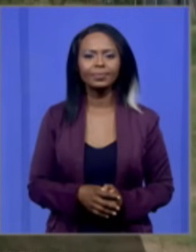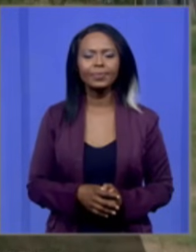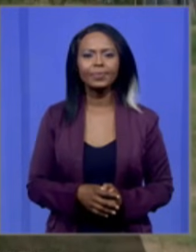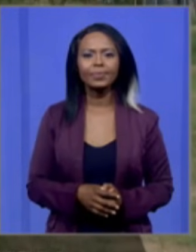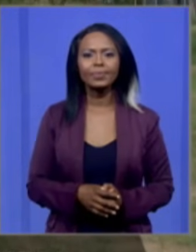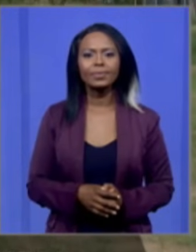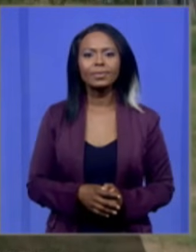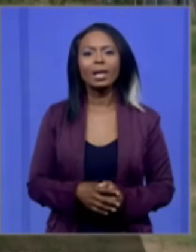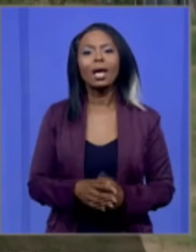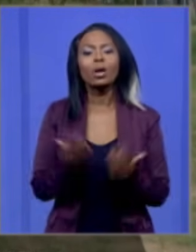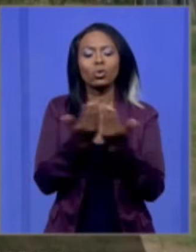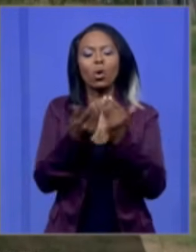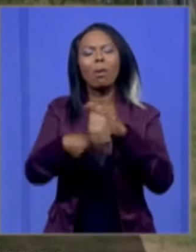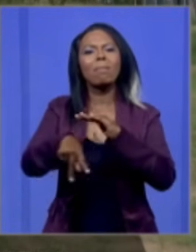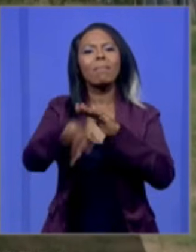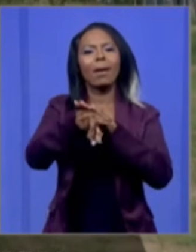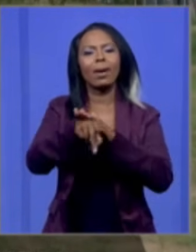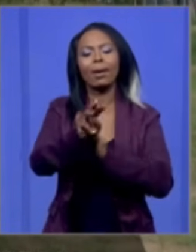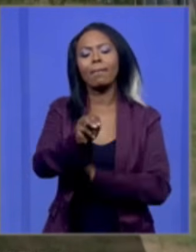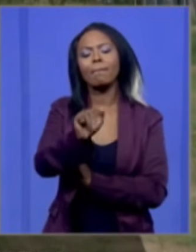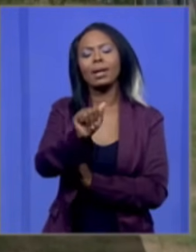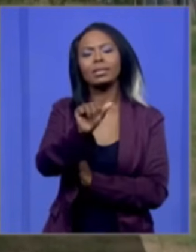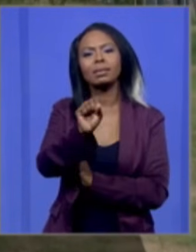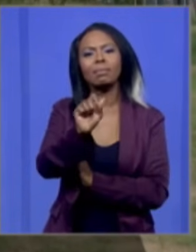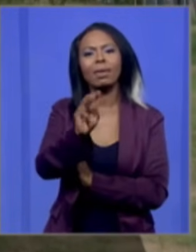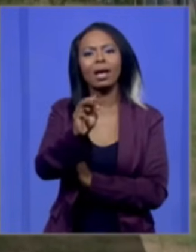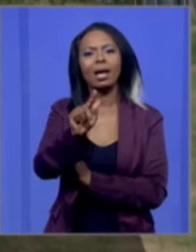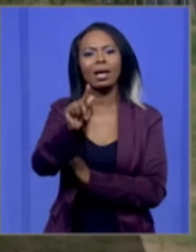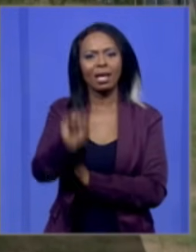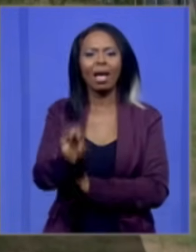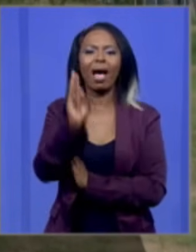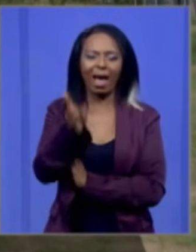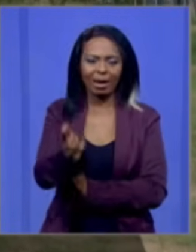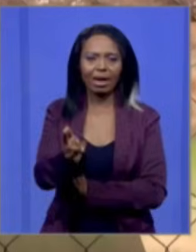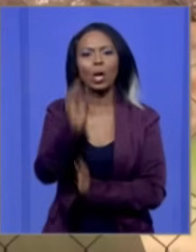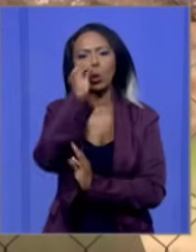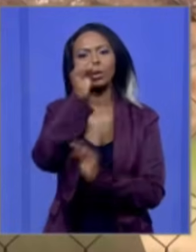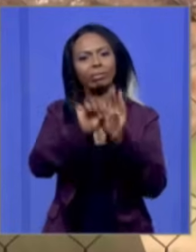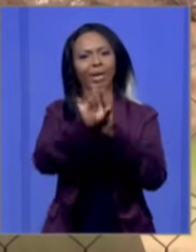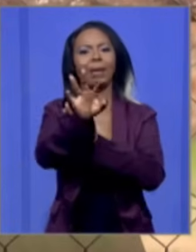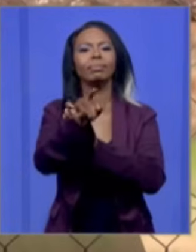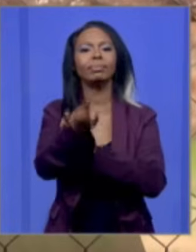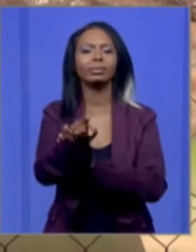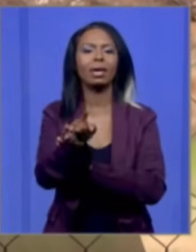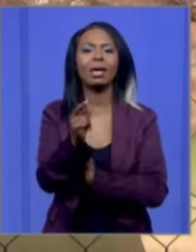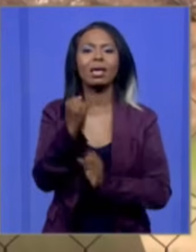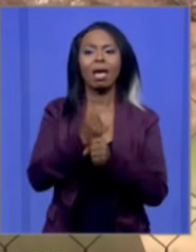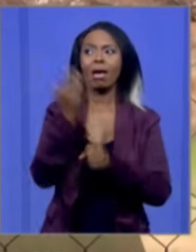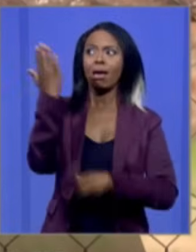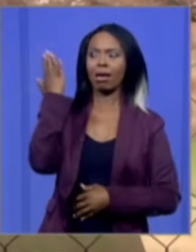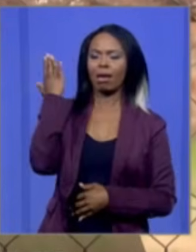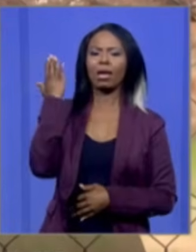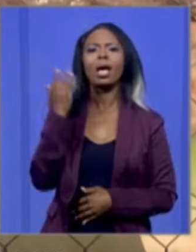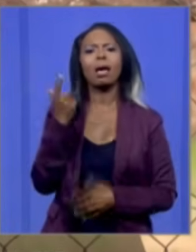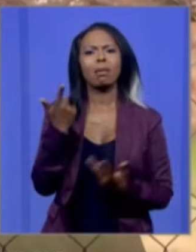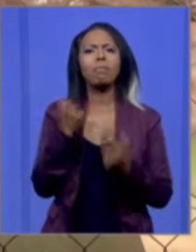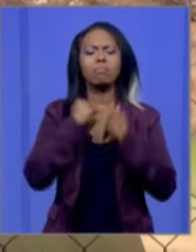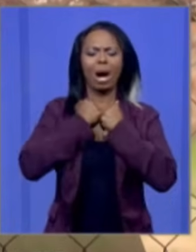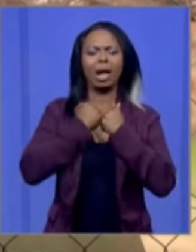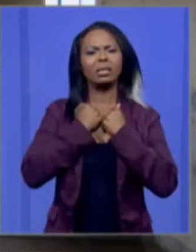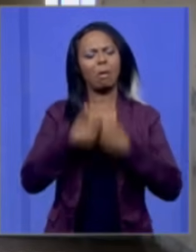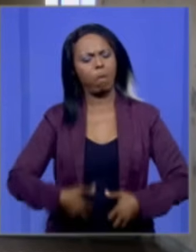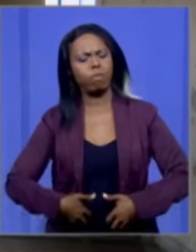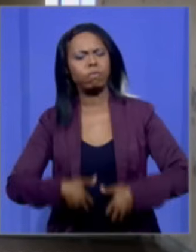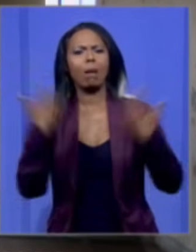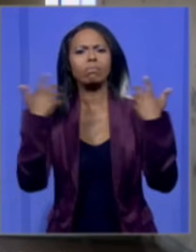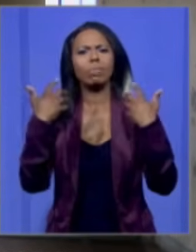Sekolo sa primary sa Masamane se tlhagelela gape kwa setlhoeng sa dikgang. Ngogola batsadi ba ne ba tswala sekolo dibeke di le mmalwa ba ngongorega gore go